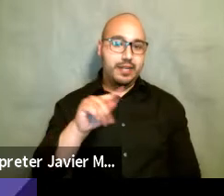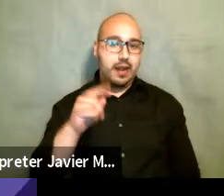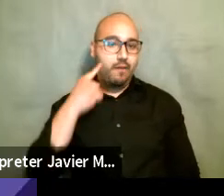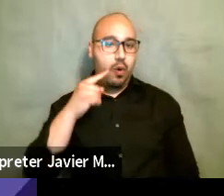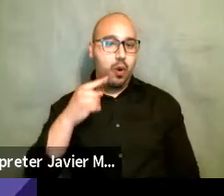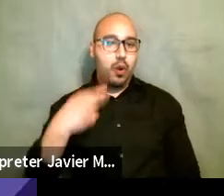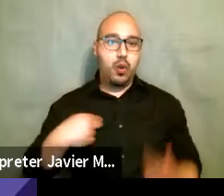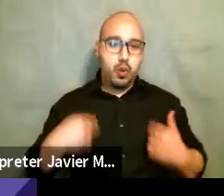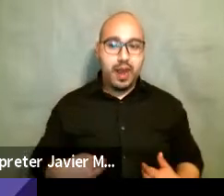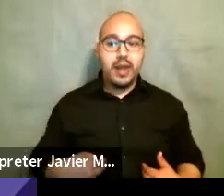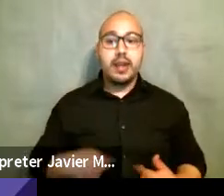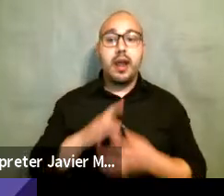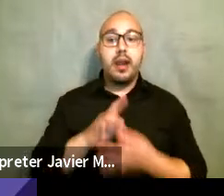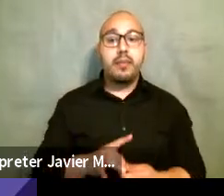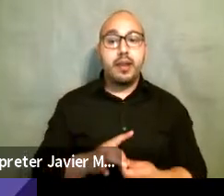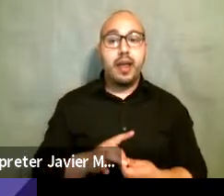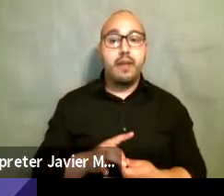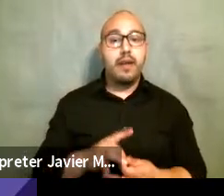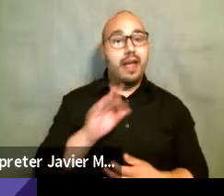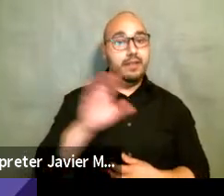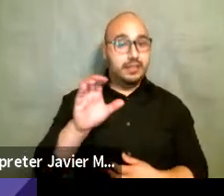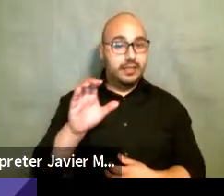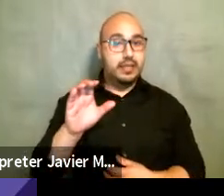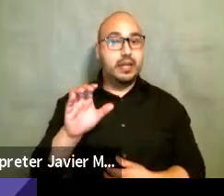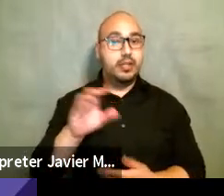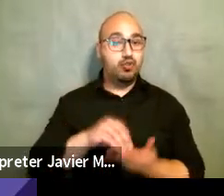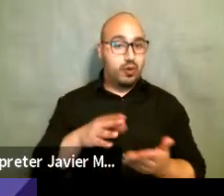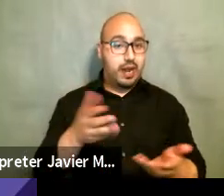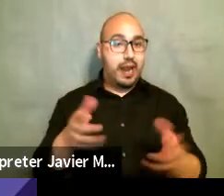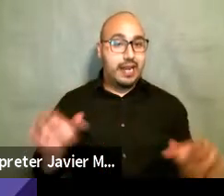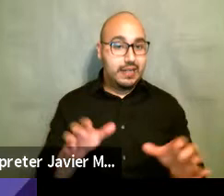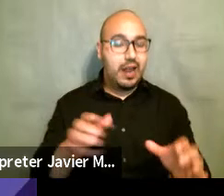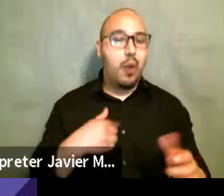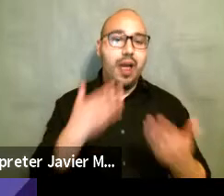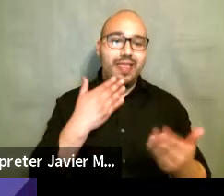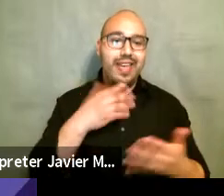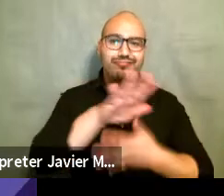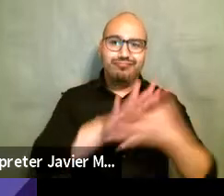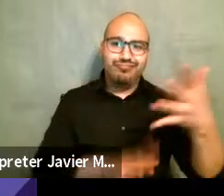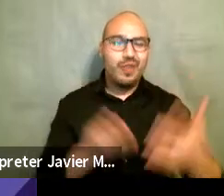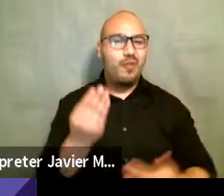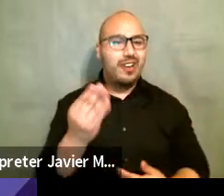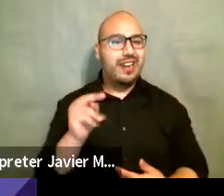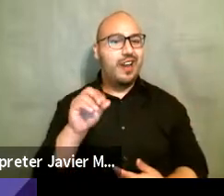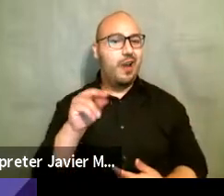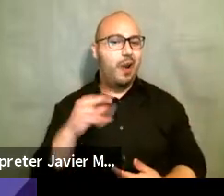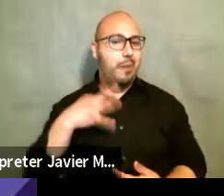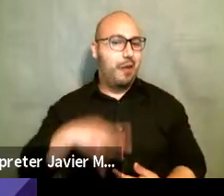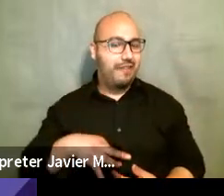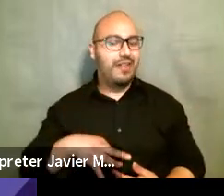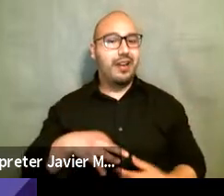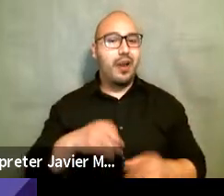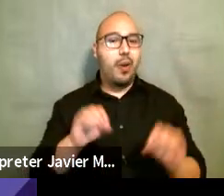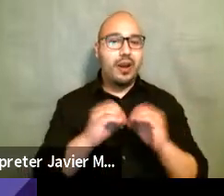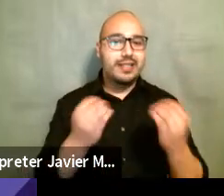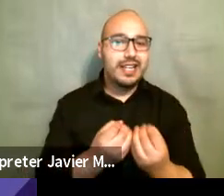Student Activities and Fresno City College, I want to thank all of our 14 nonprofit organizations for sharing your hearts